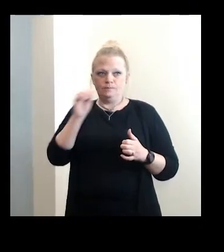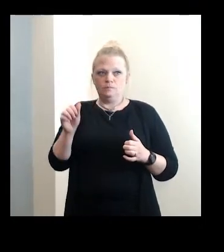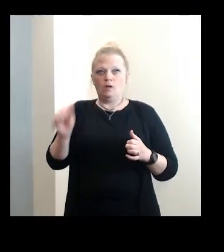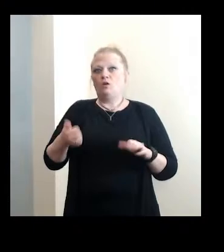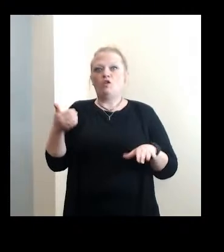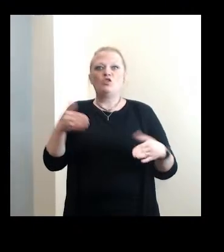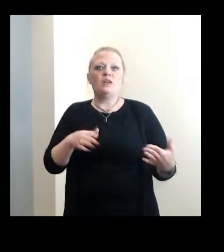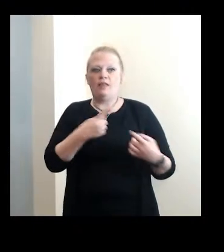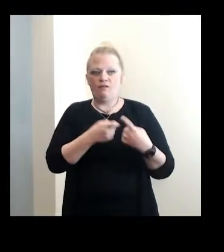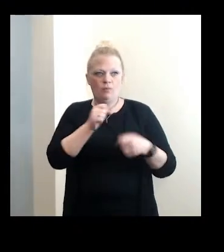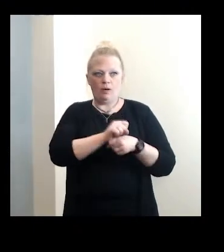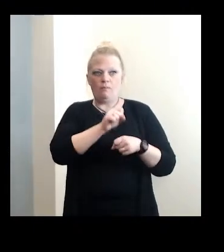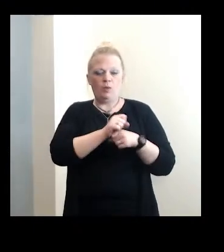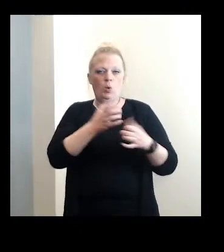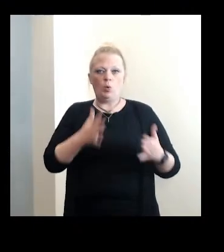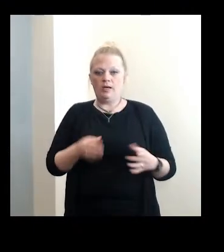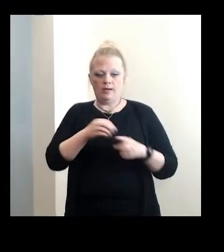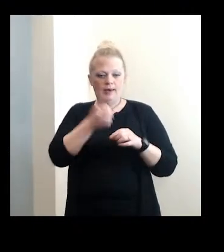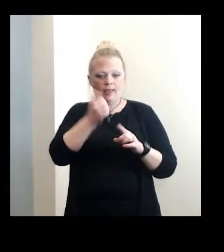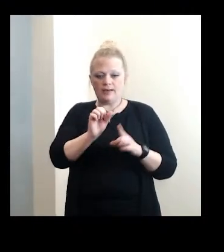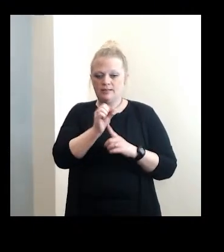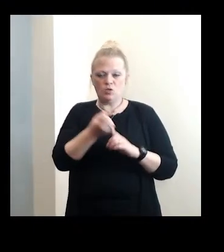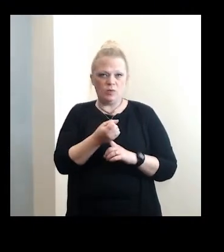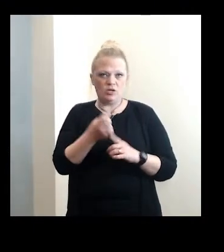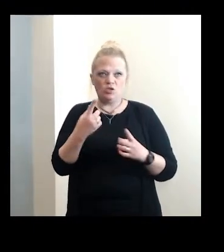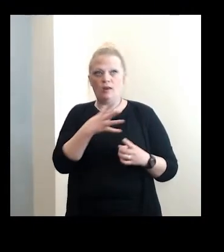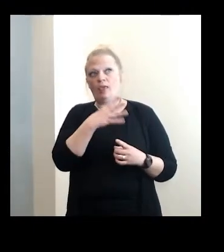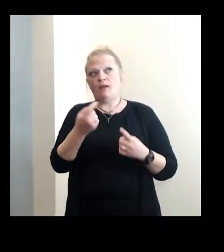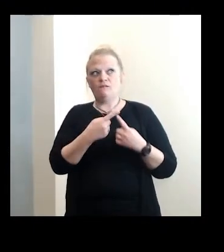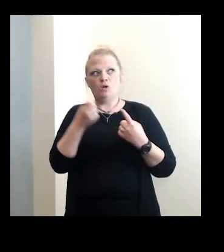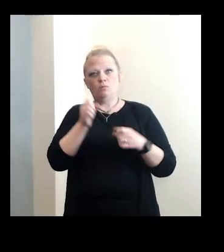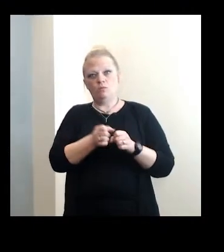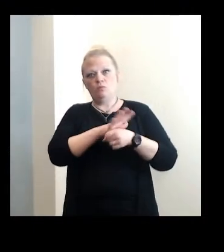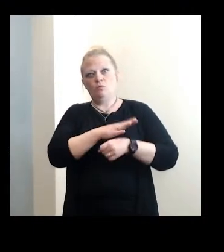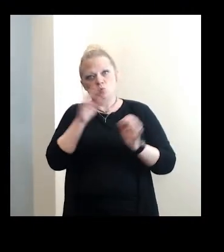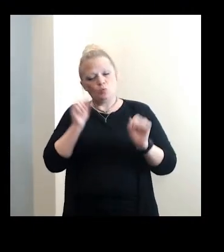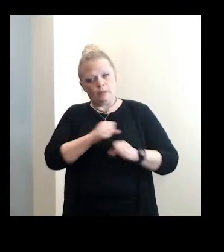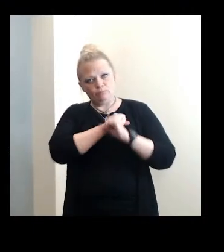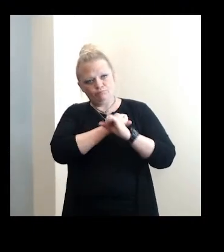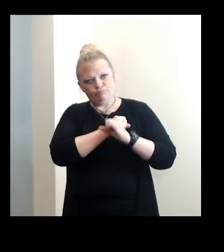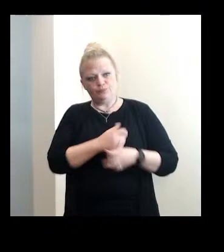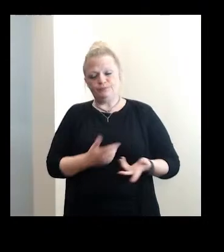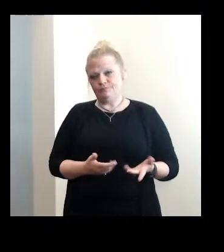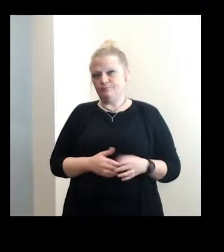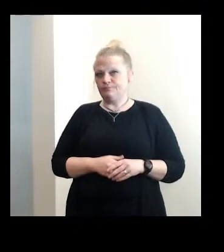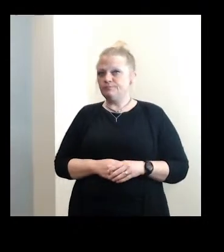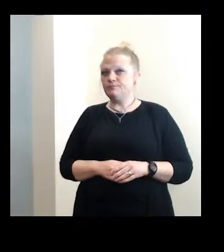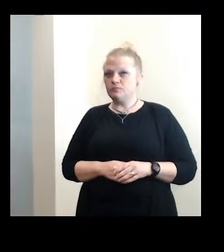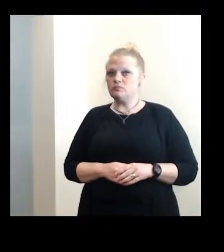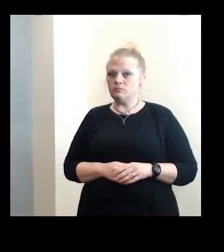employee in any situation, nevertheless from COVID-19 when they could have been protected.